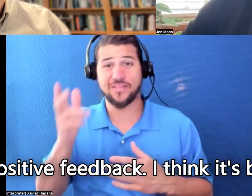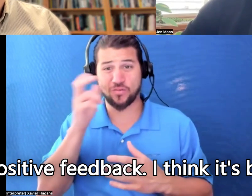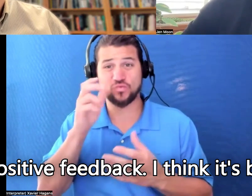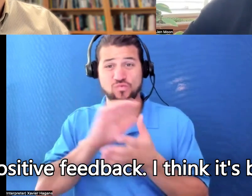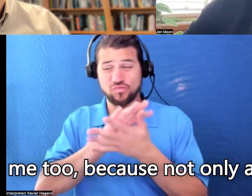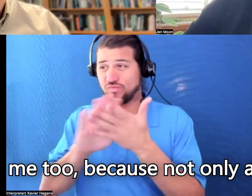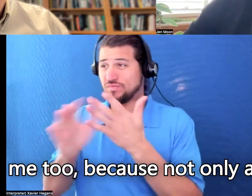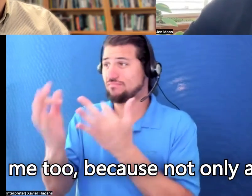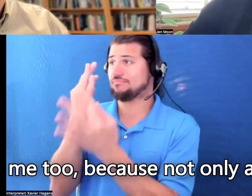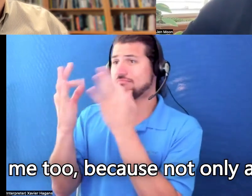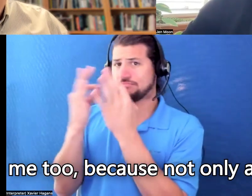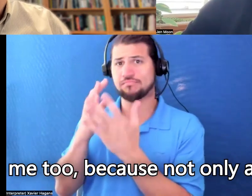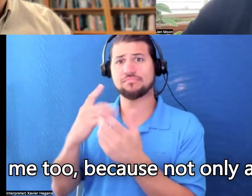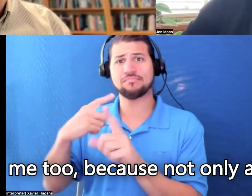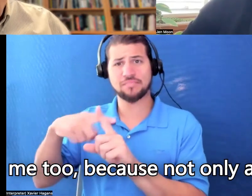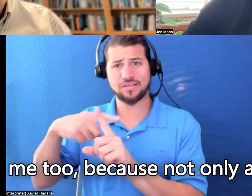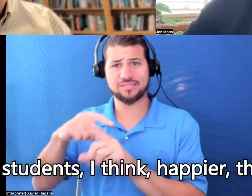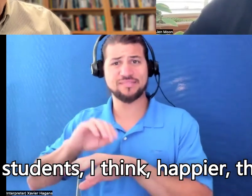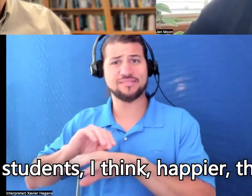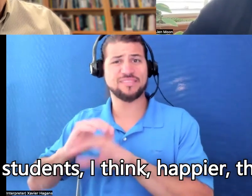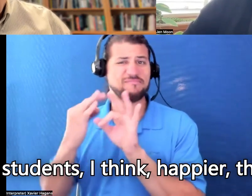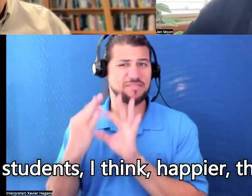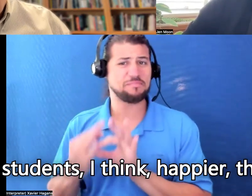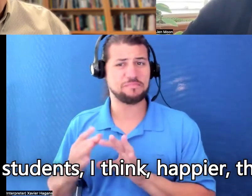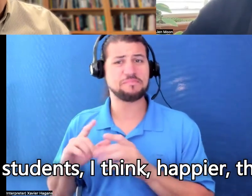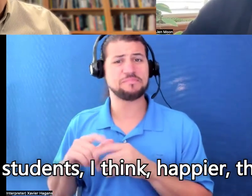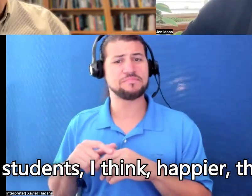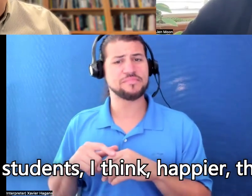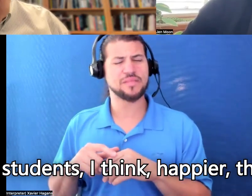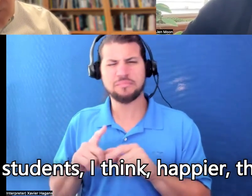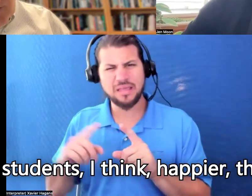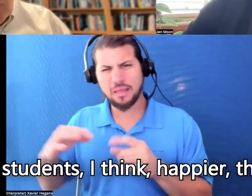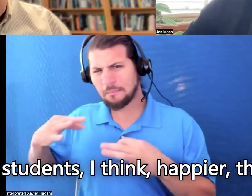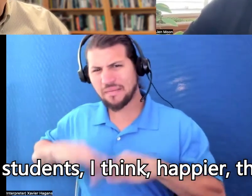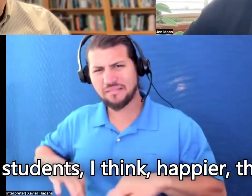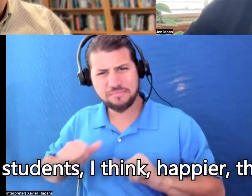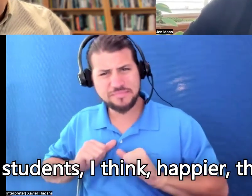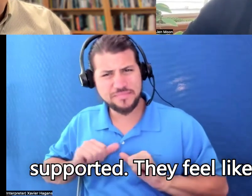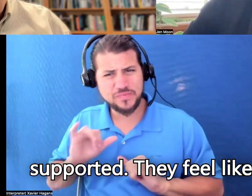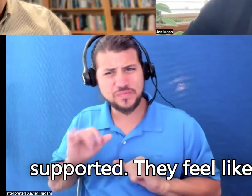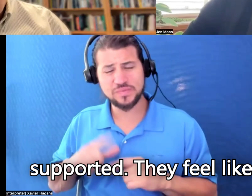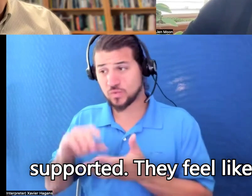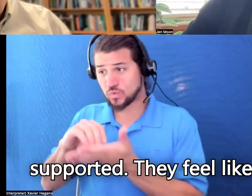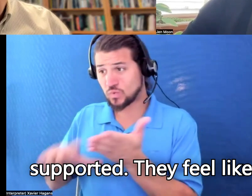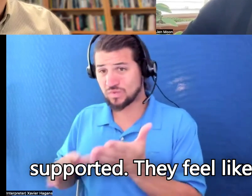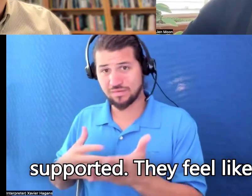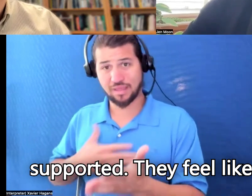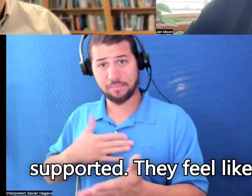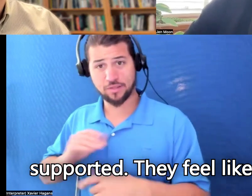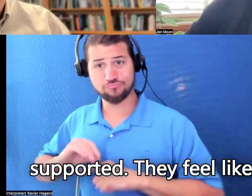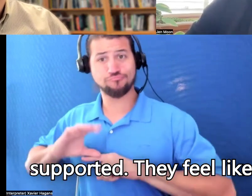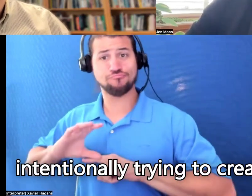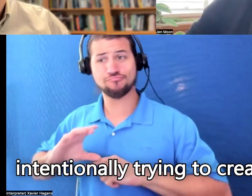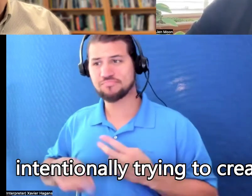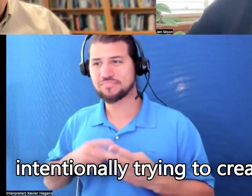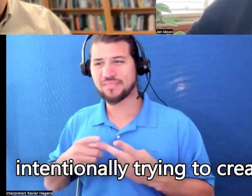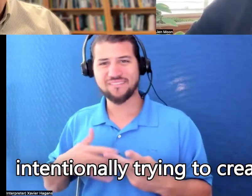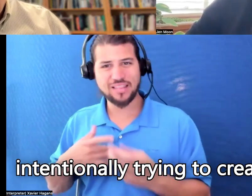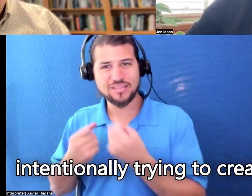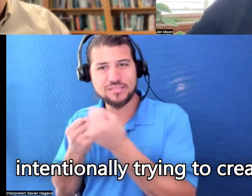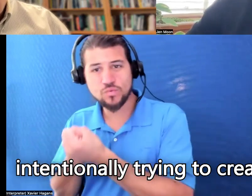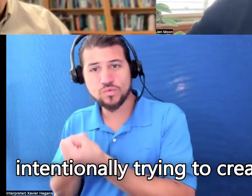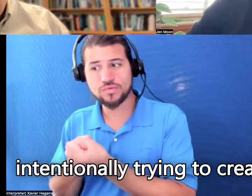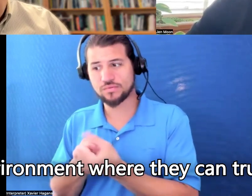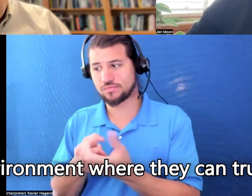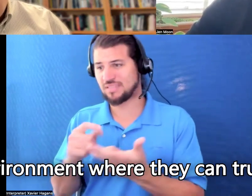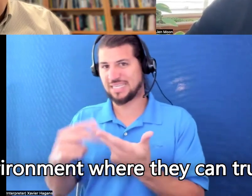it's benefited me too, because not only are the students, I think, happier, they feel supported. They feel like I'm intentionally